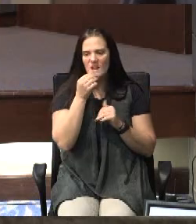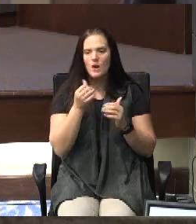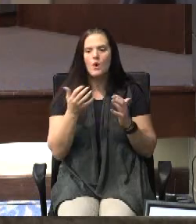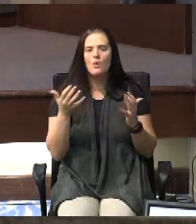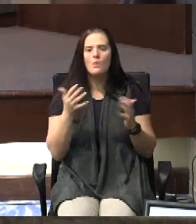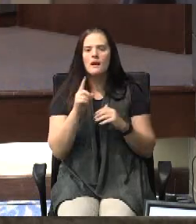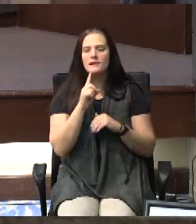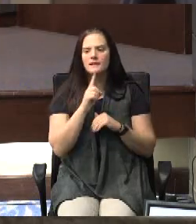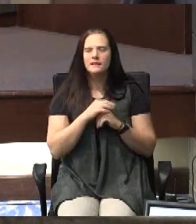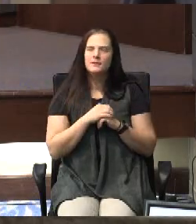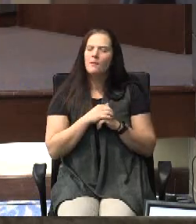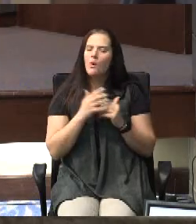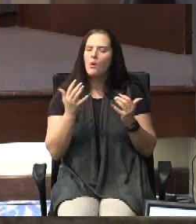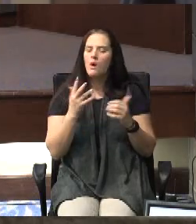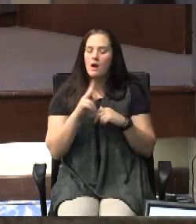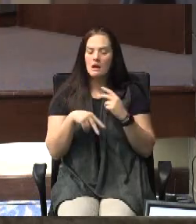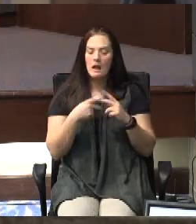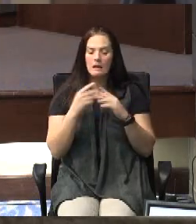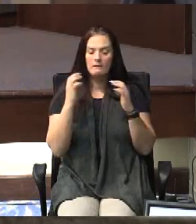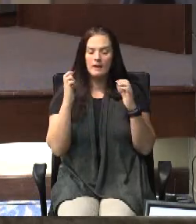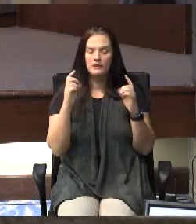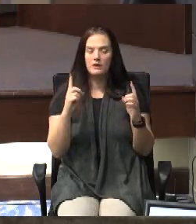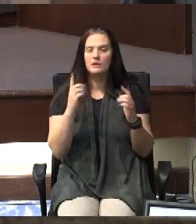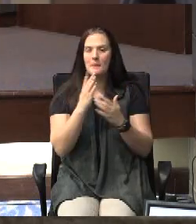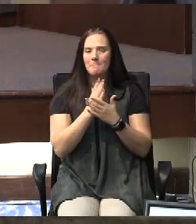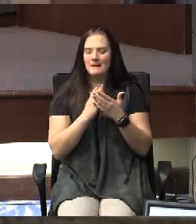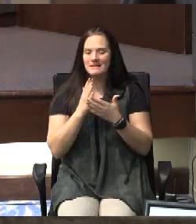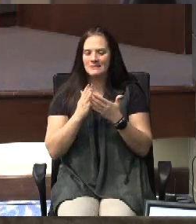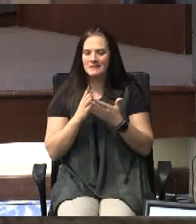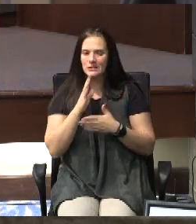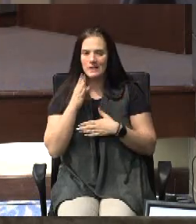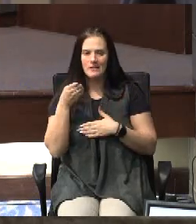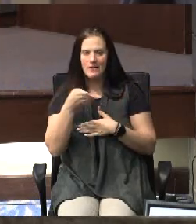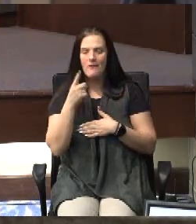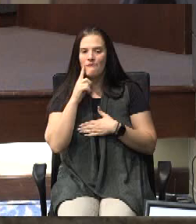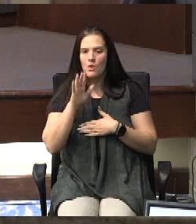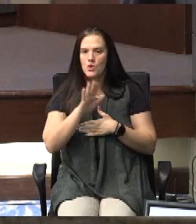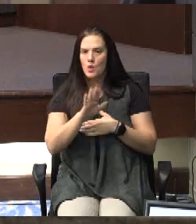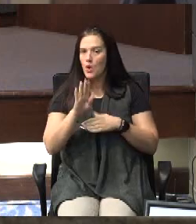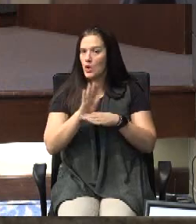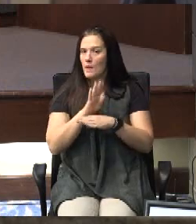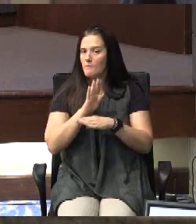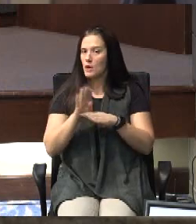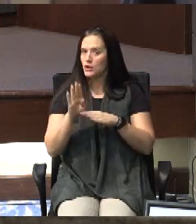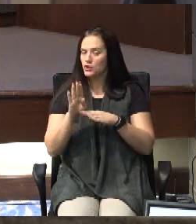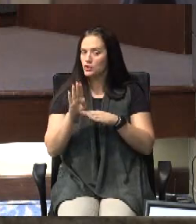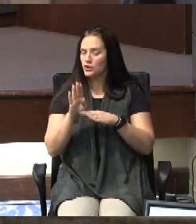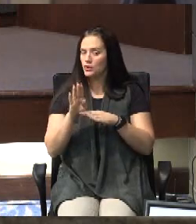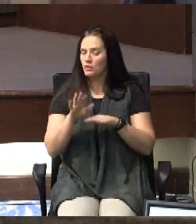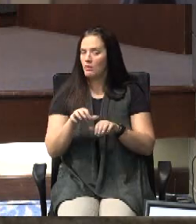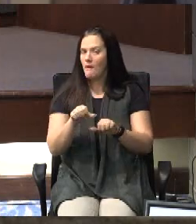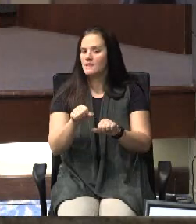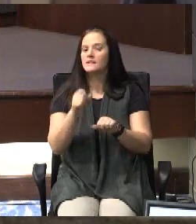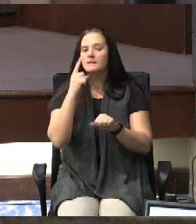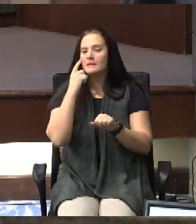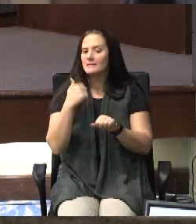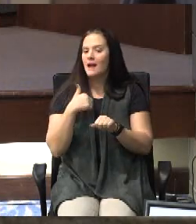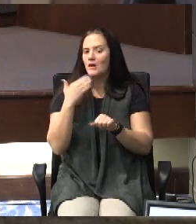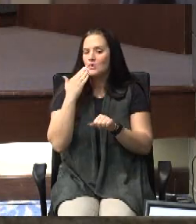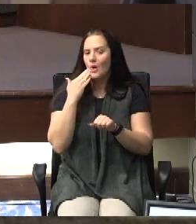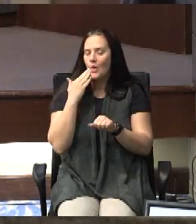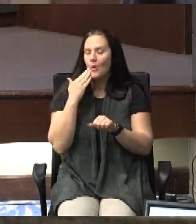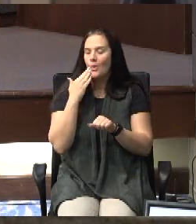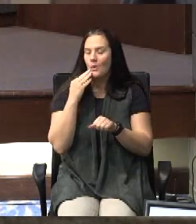what kind of education pieces exist for your commercial residents? Because I know that, you